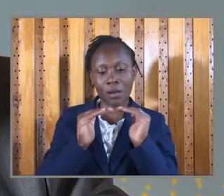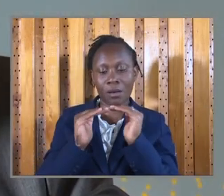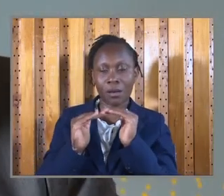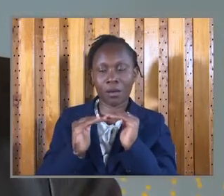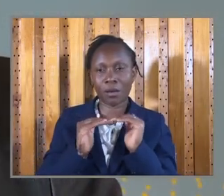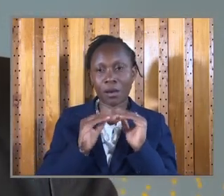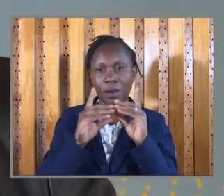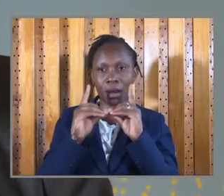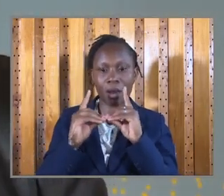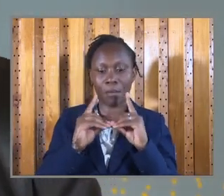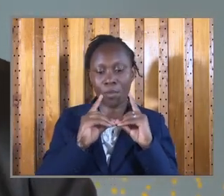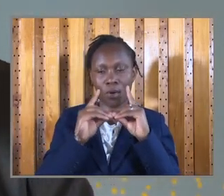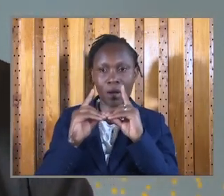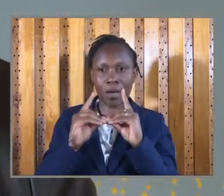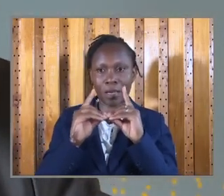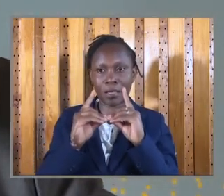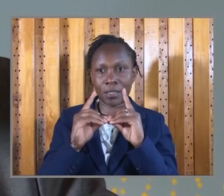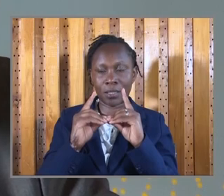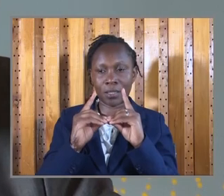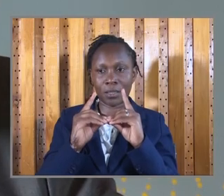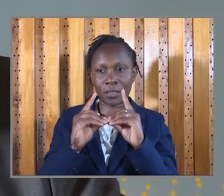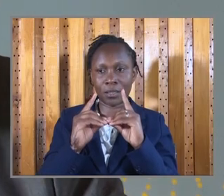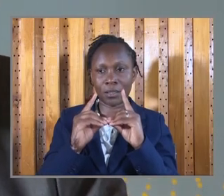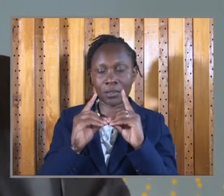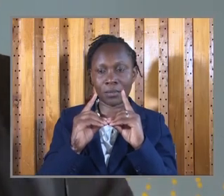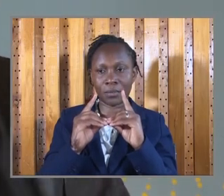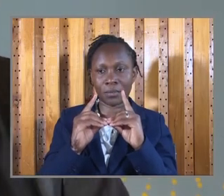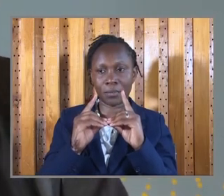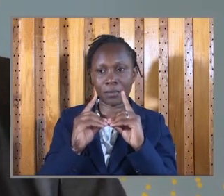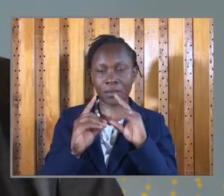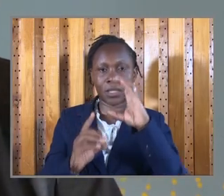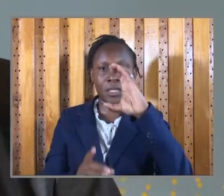that is the CDA party. Yeah.